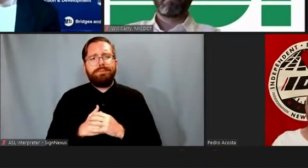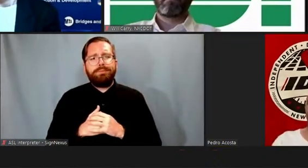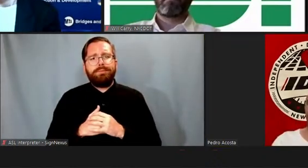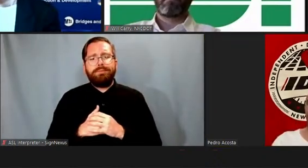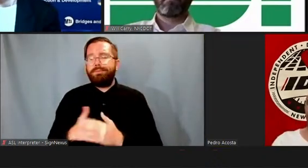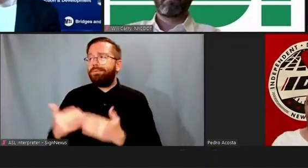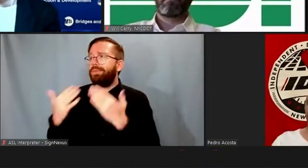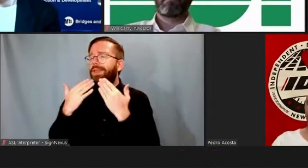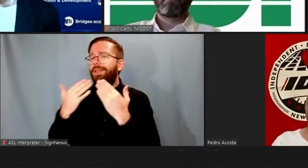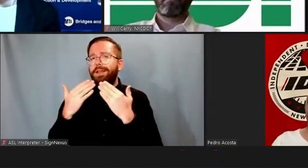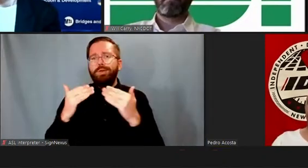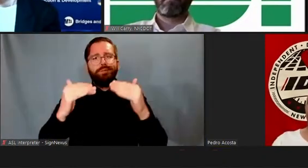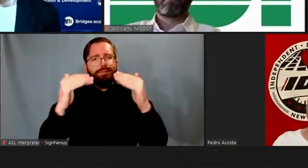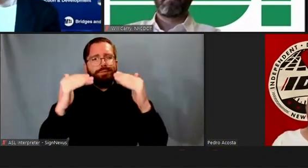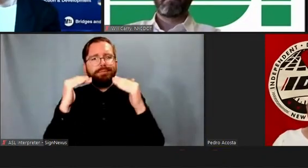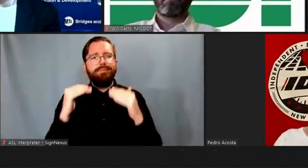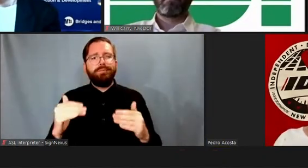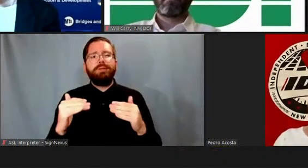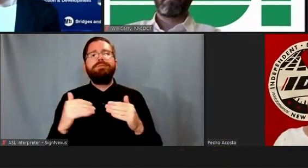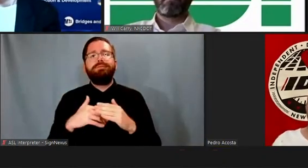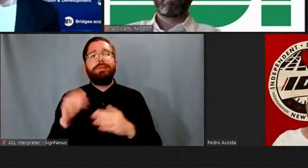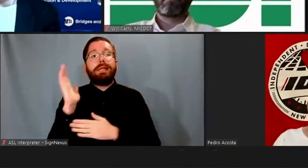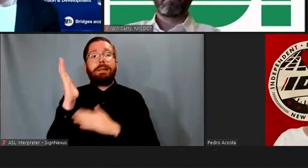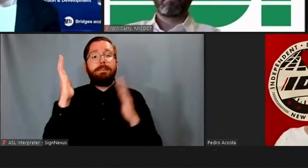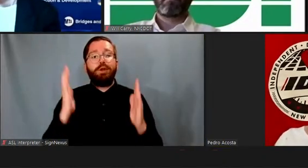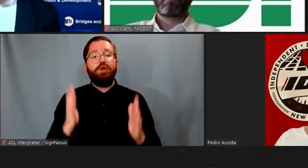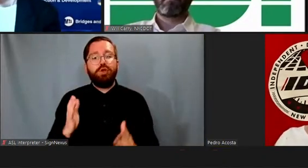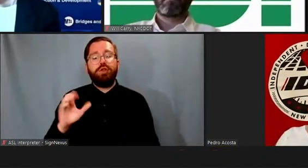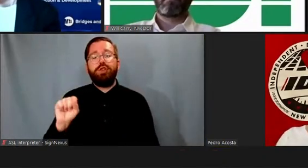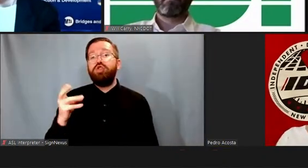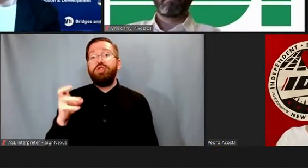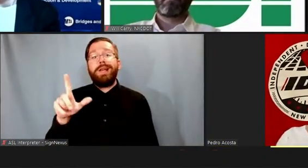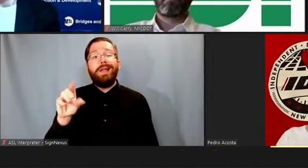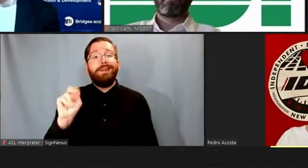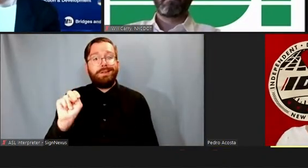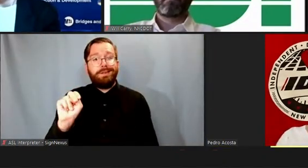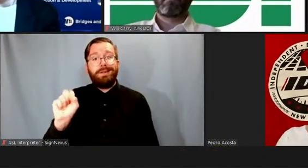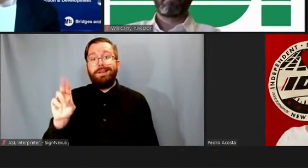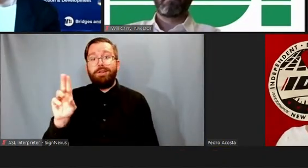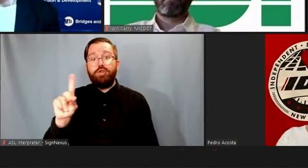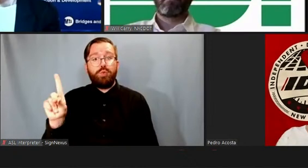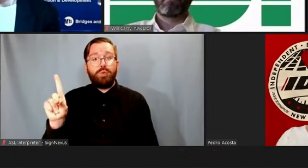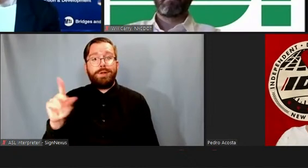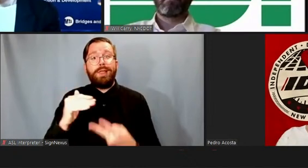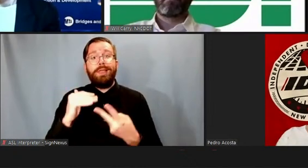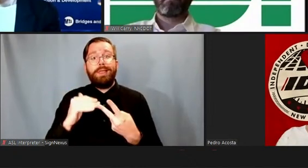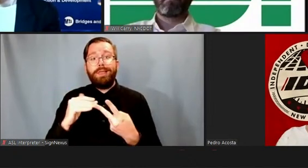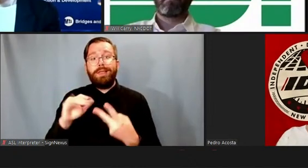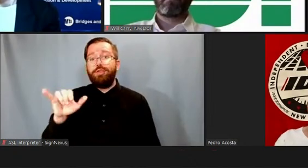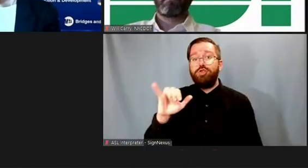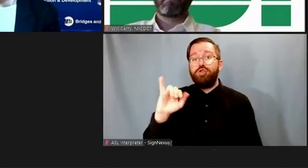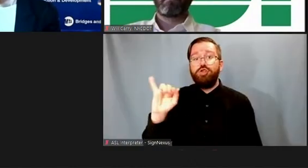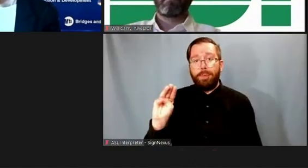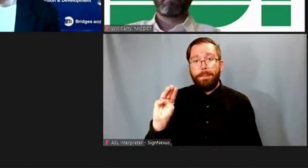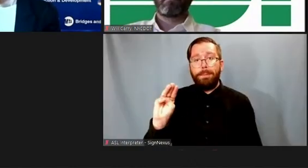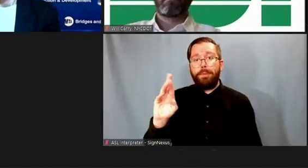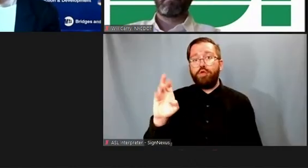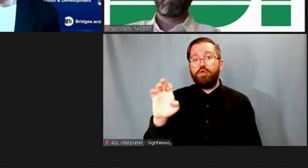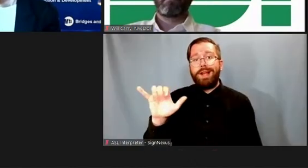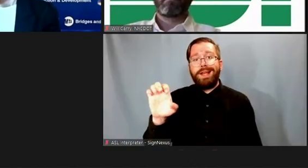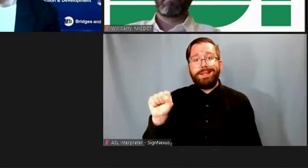thank you our next speaker is sheldon soon followed by jim reyes